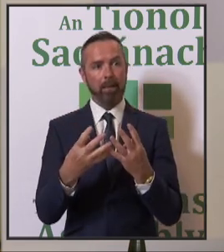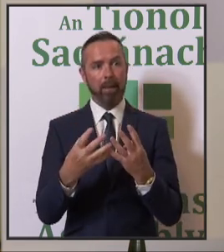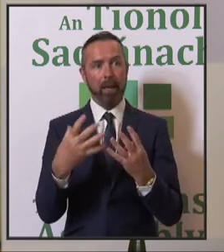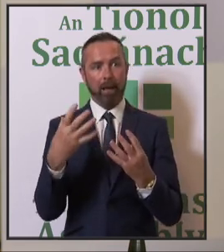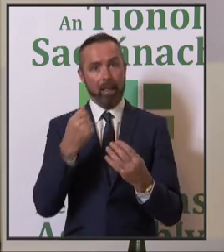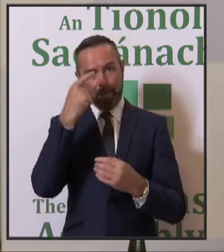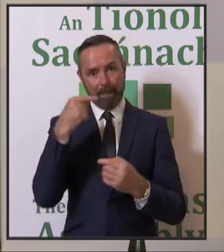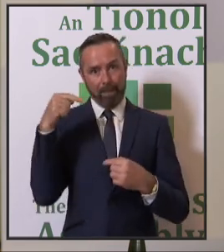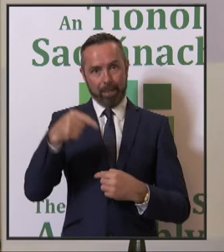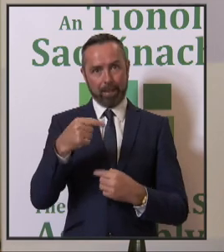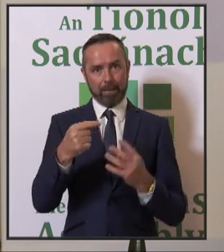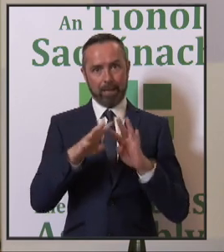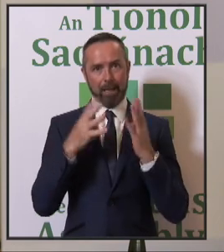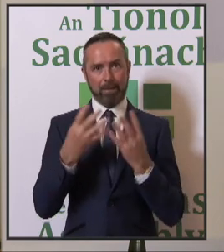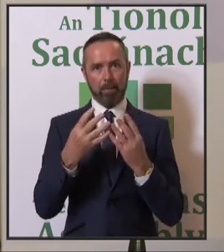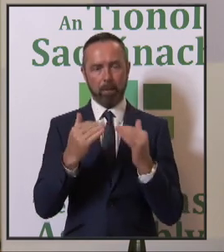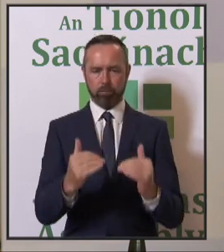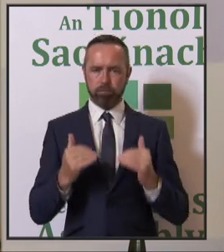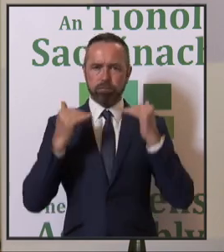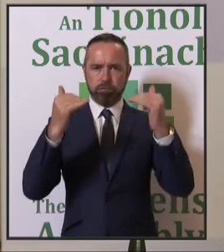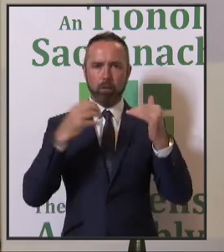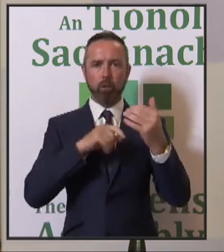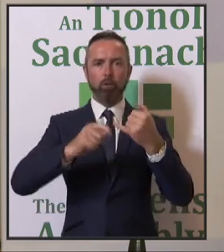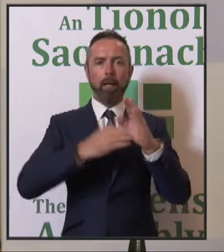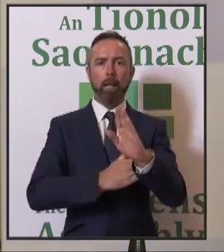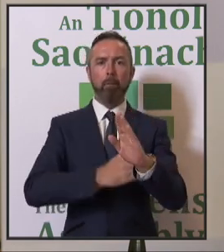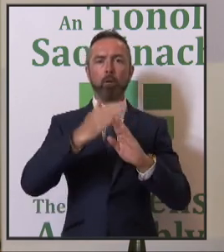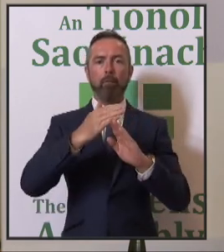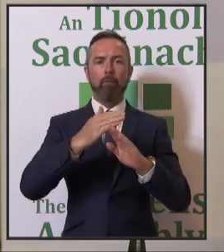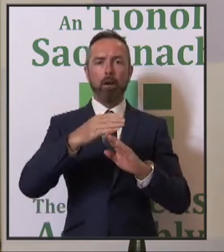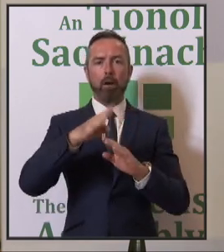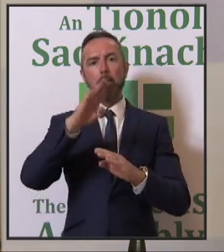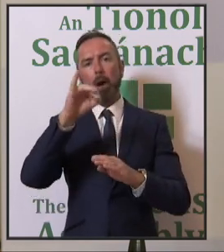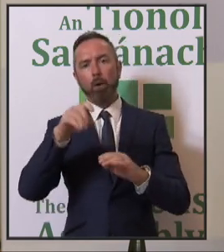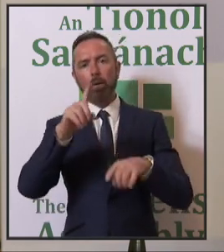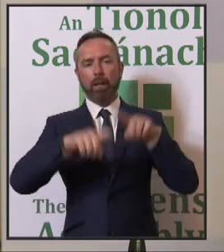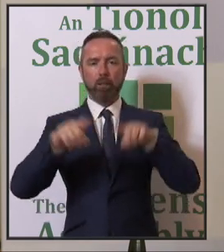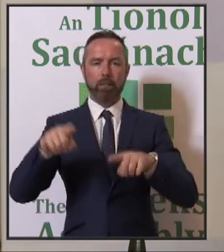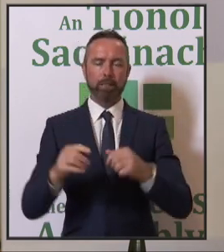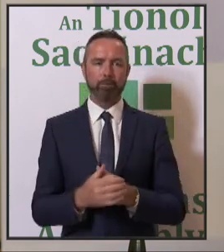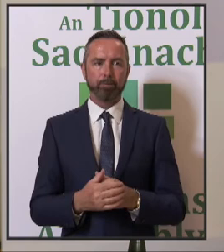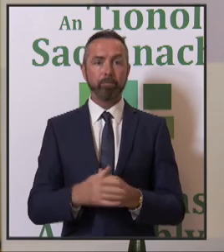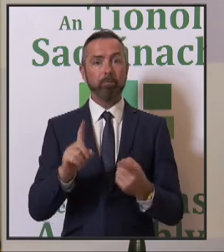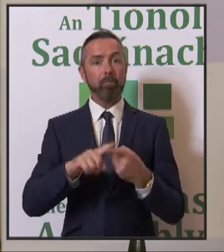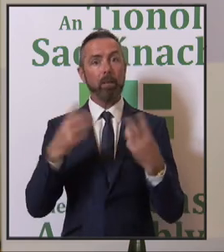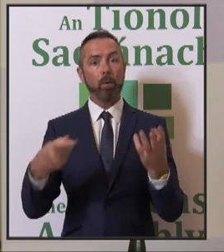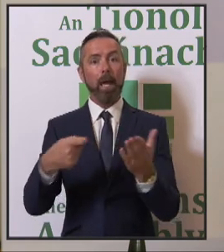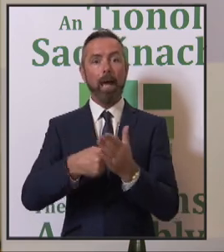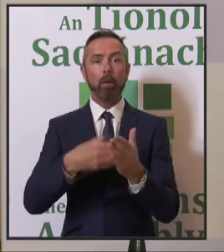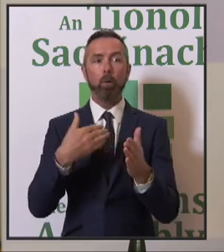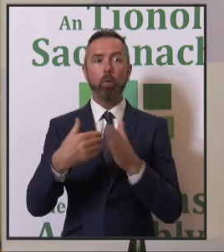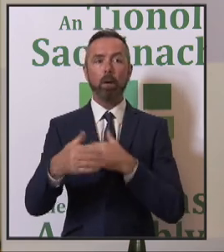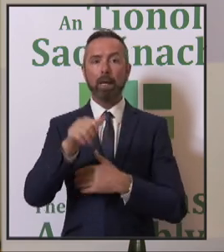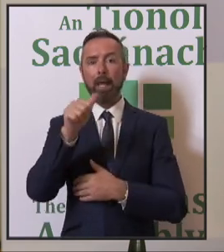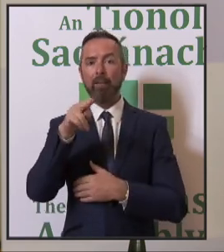above and beyond, I think, in improving the diversity. And then just, I suppose, to add to what Evian said earlier, that we're